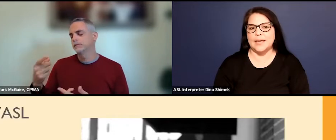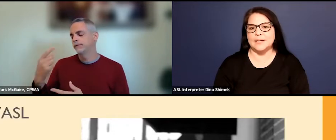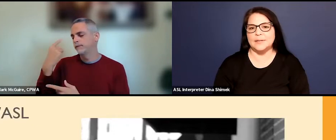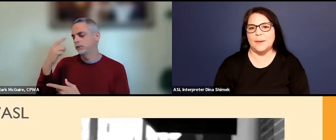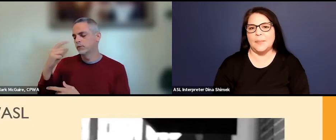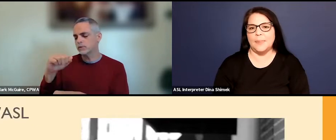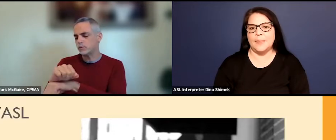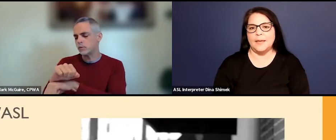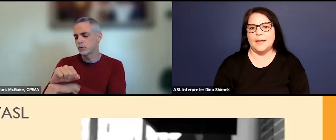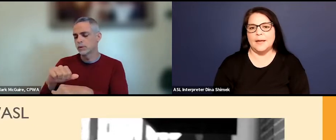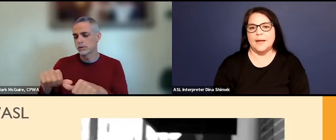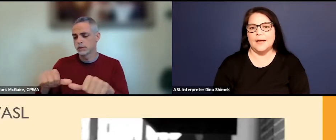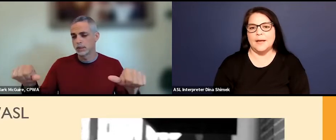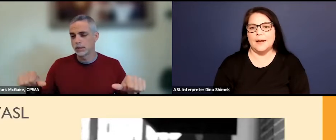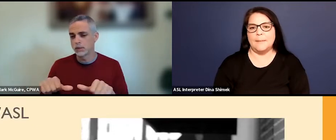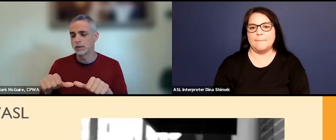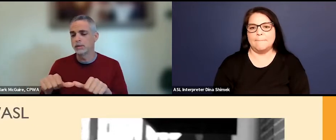CPWA.